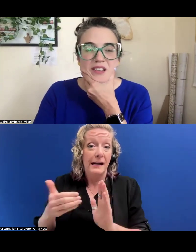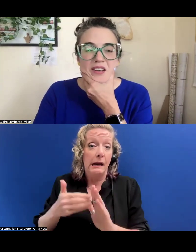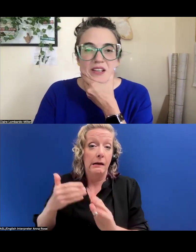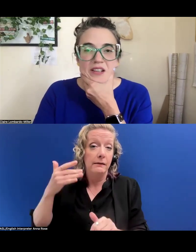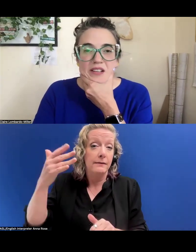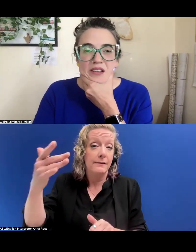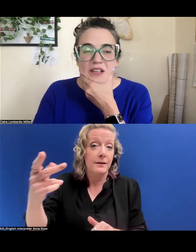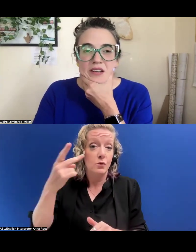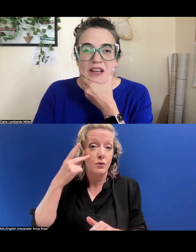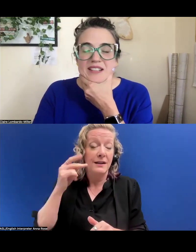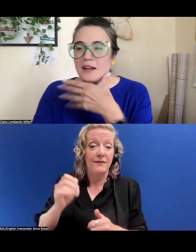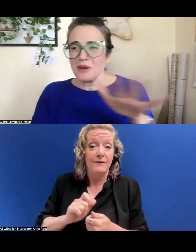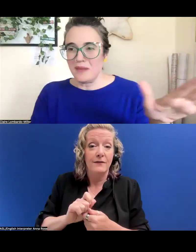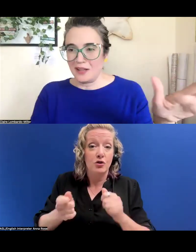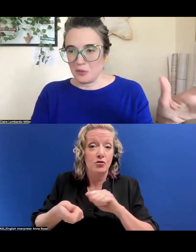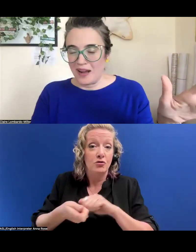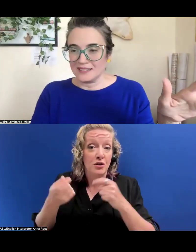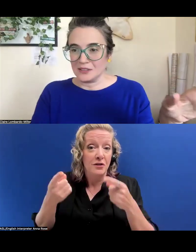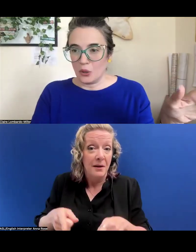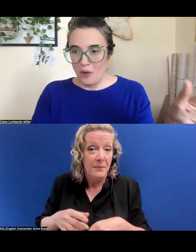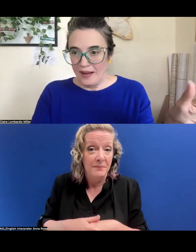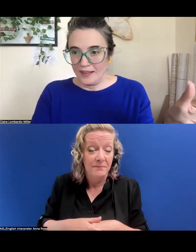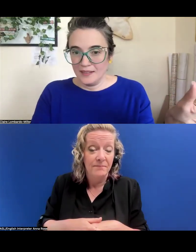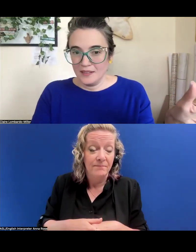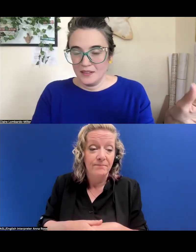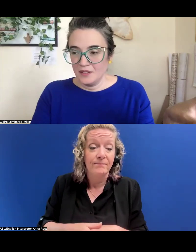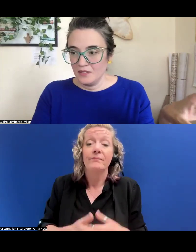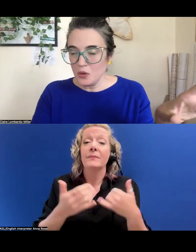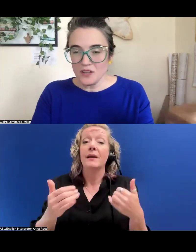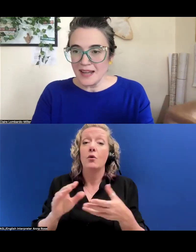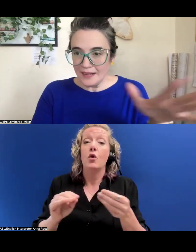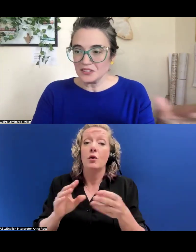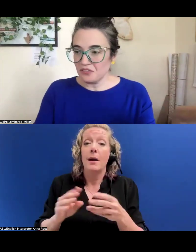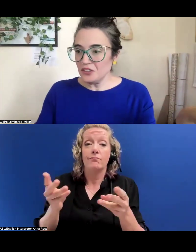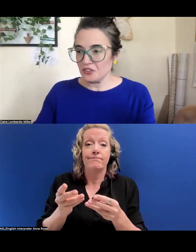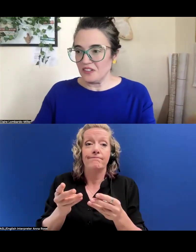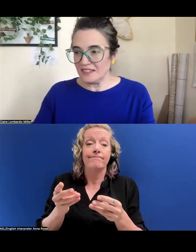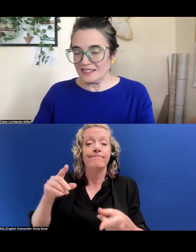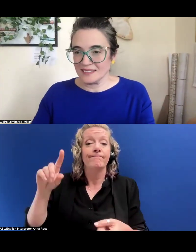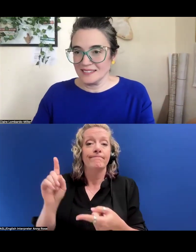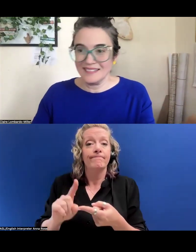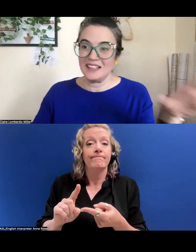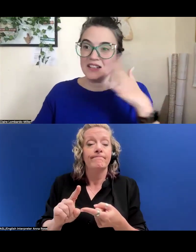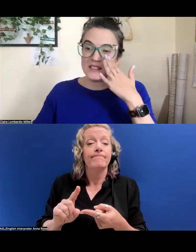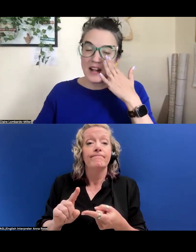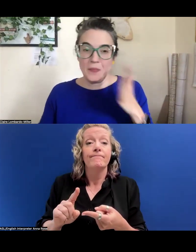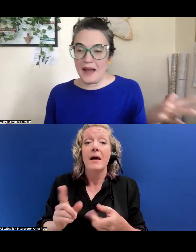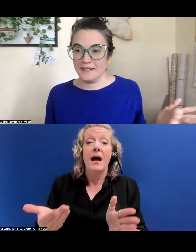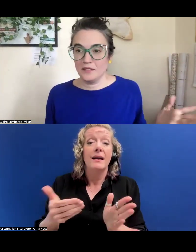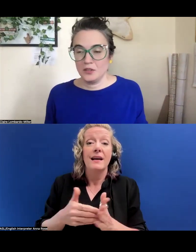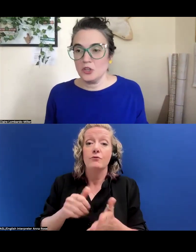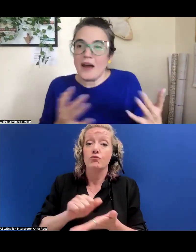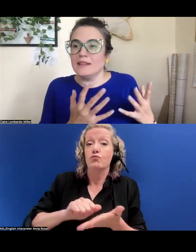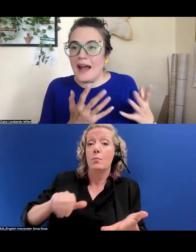antidotes, it's not about making your biases go away. You are entitled to feel your feelings. Like, it's not